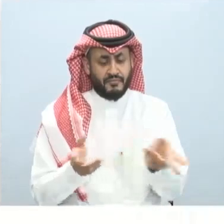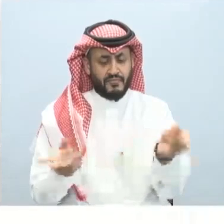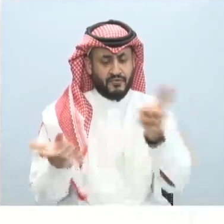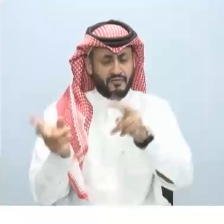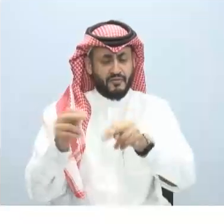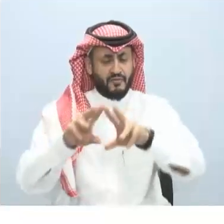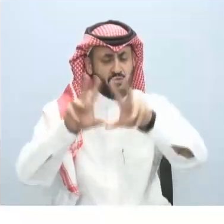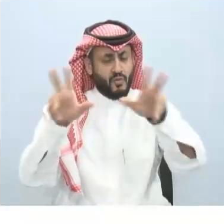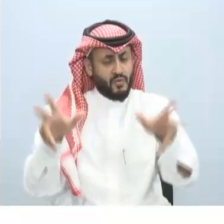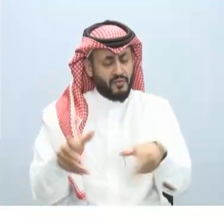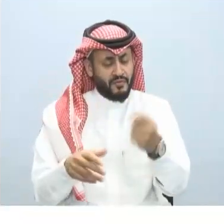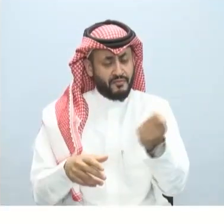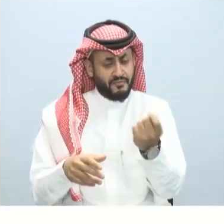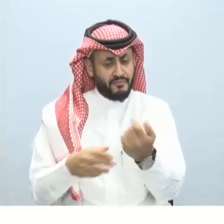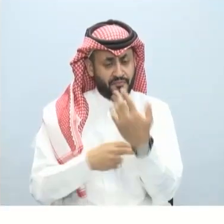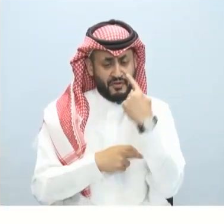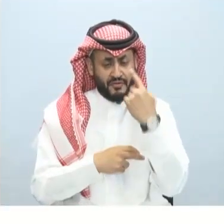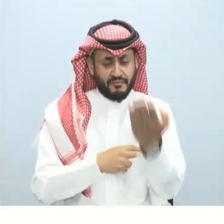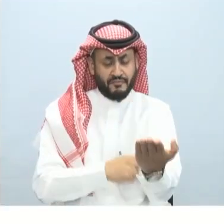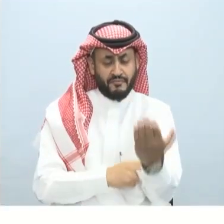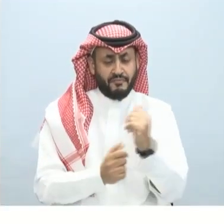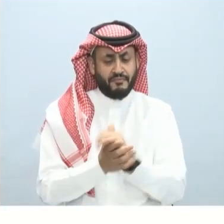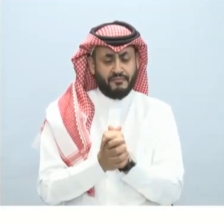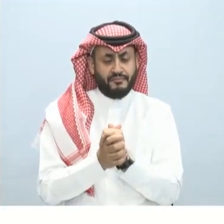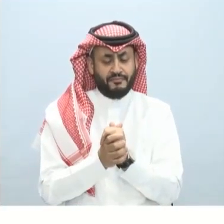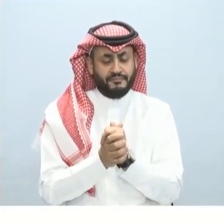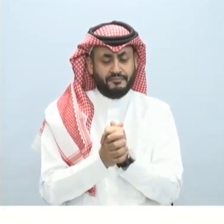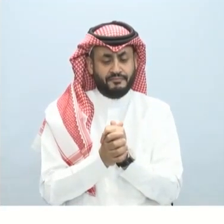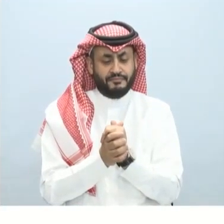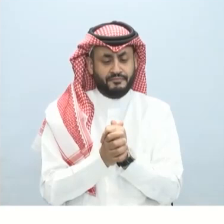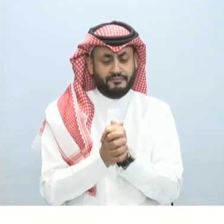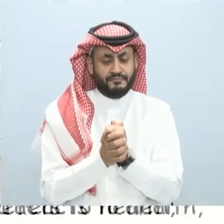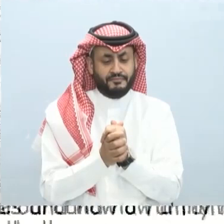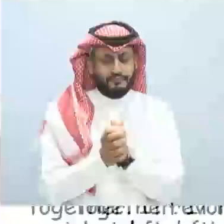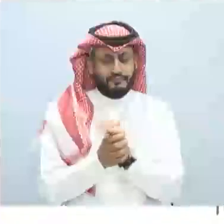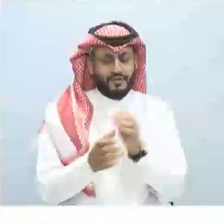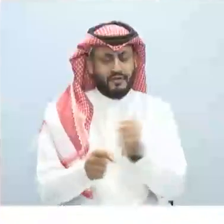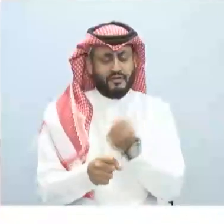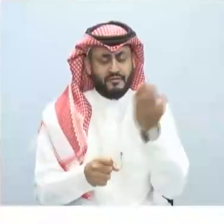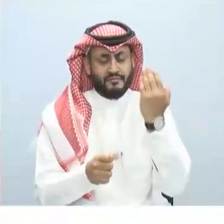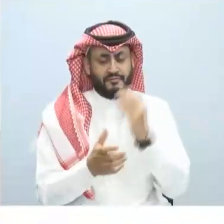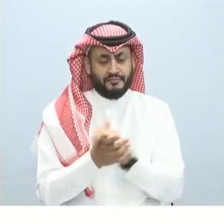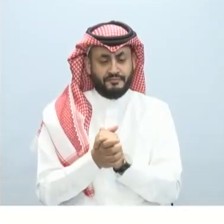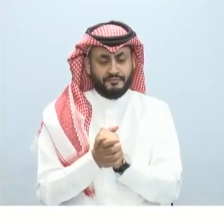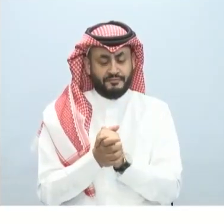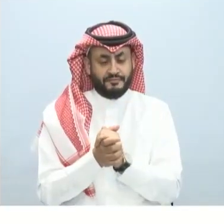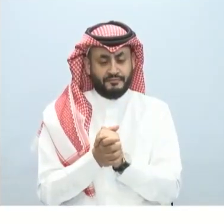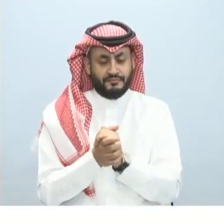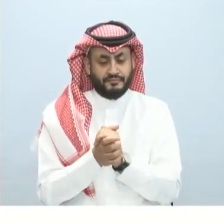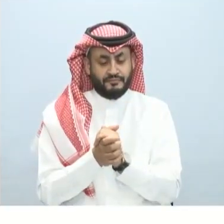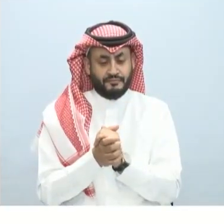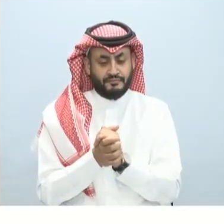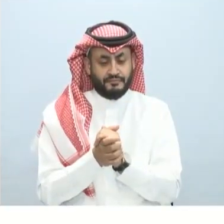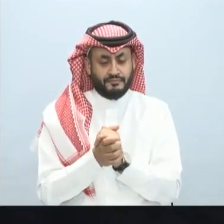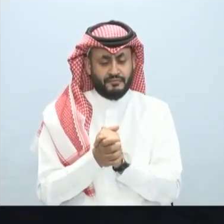a complete essay, as you can see. Now, this is what we did in our last lesson. So